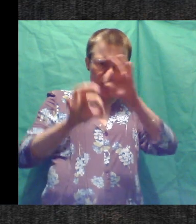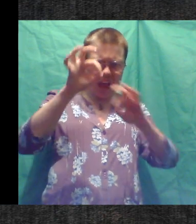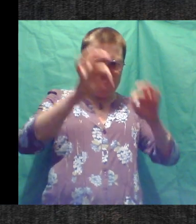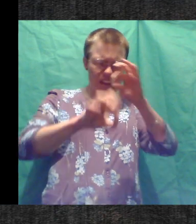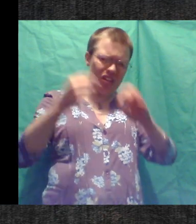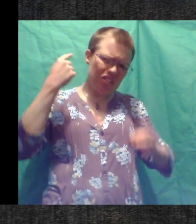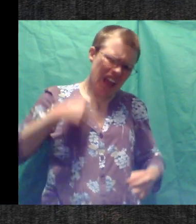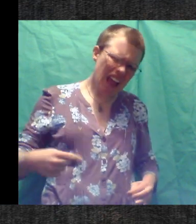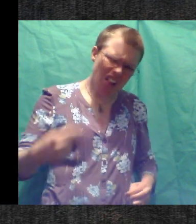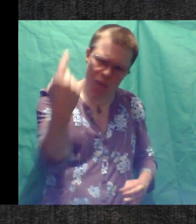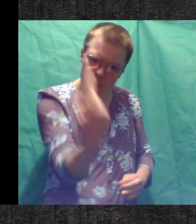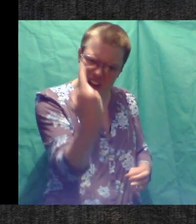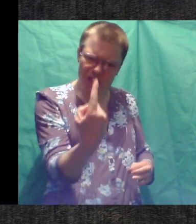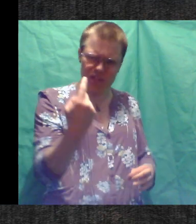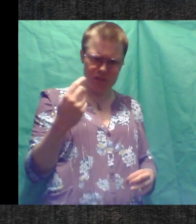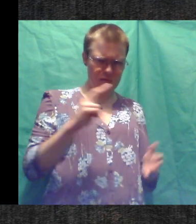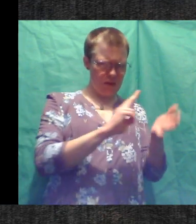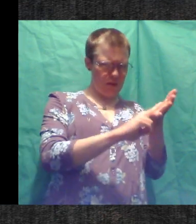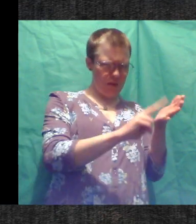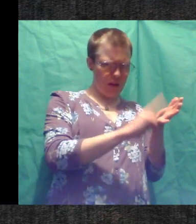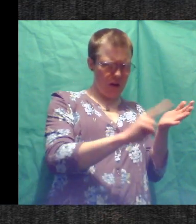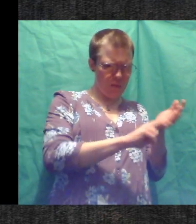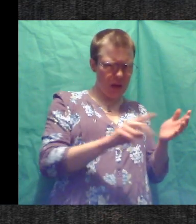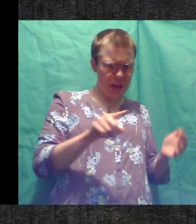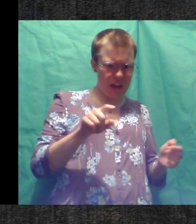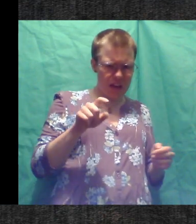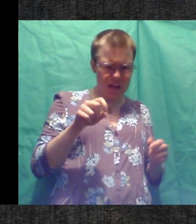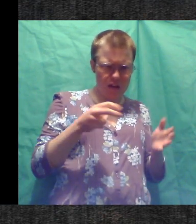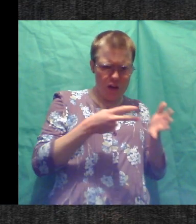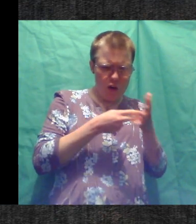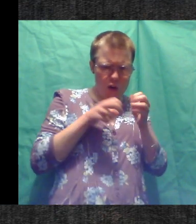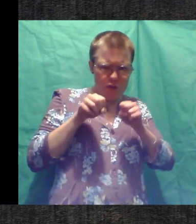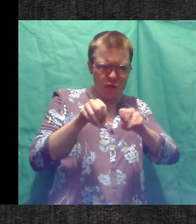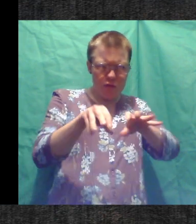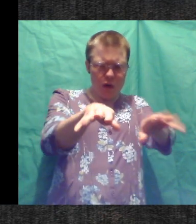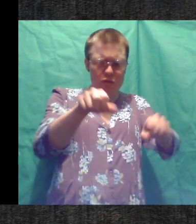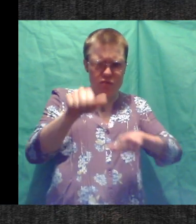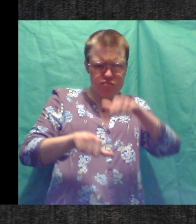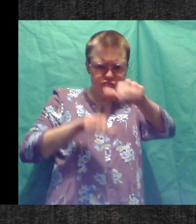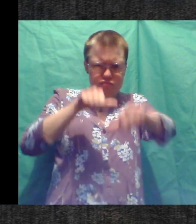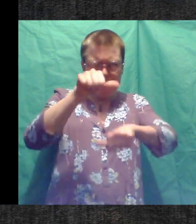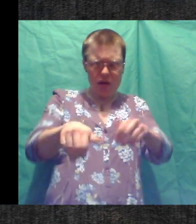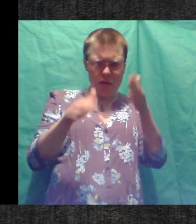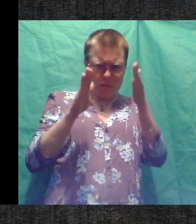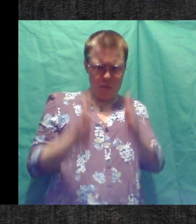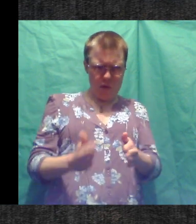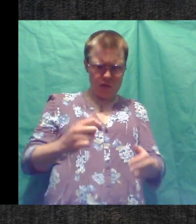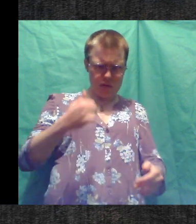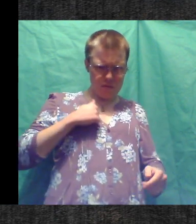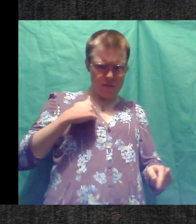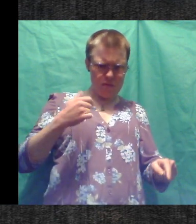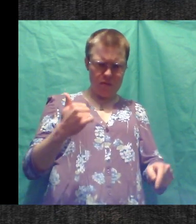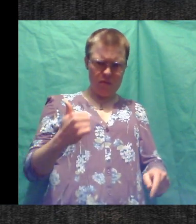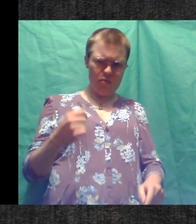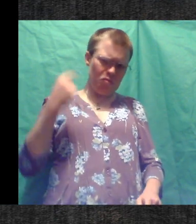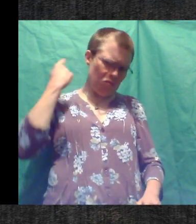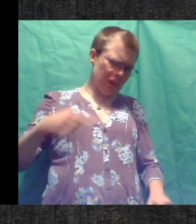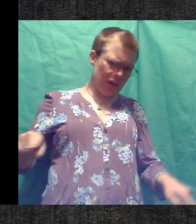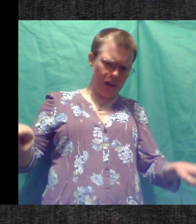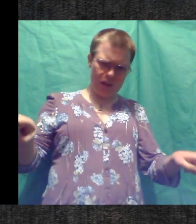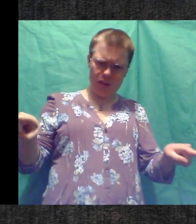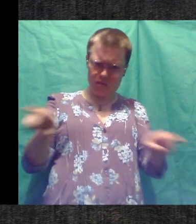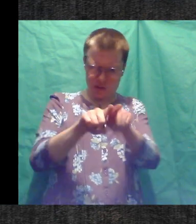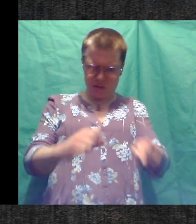suicide? Naomi. What? You must have programmed that thing to kill me too. right?